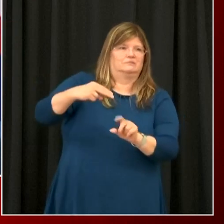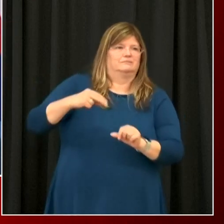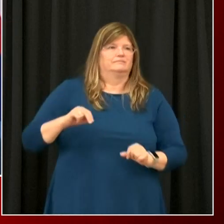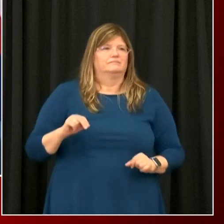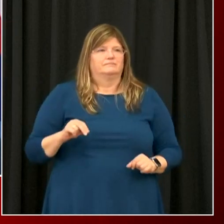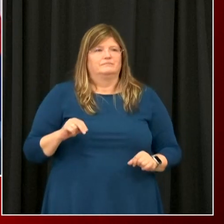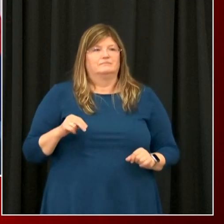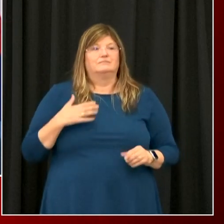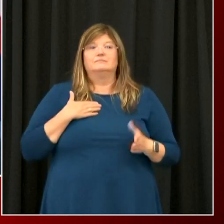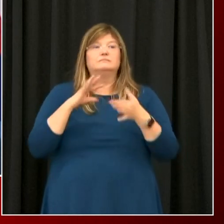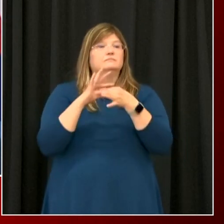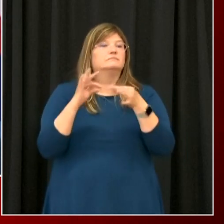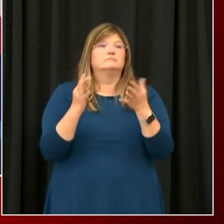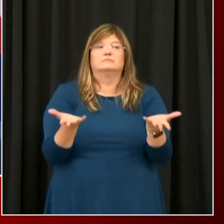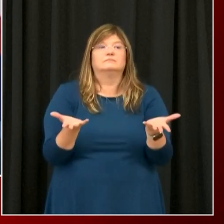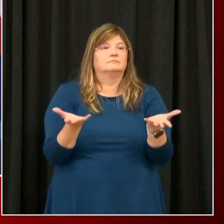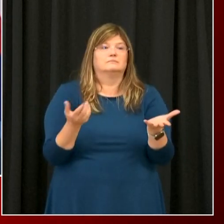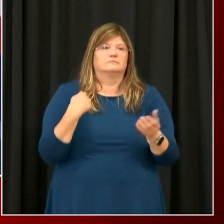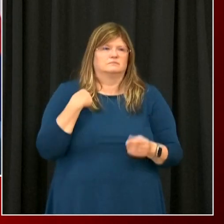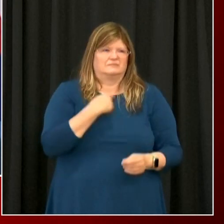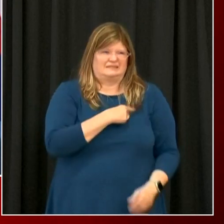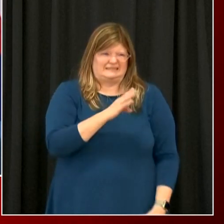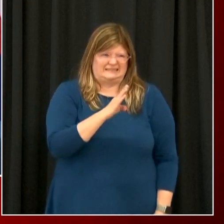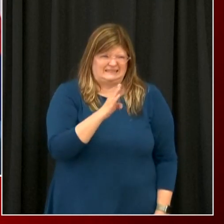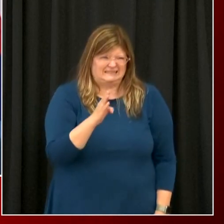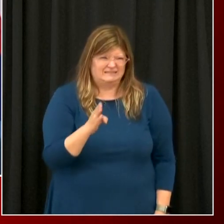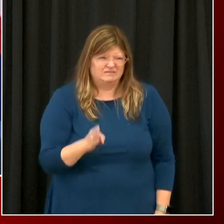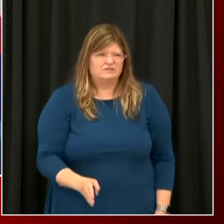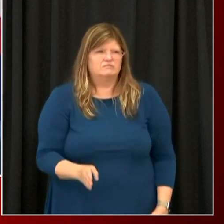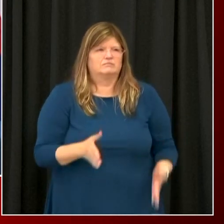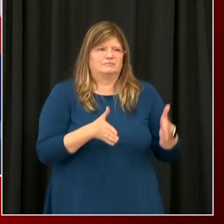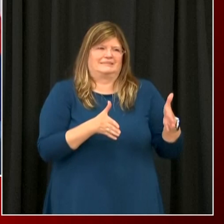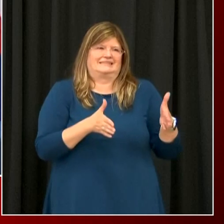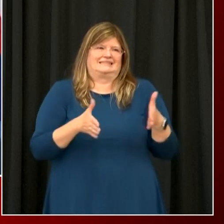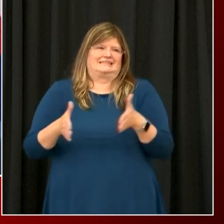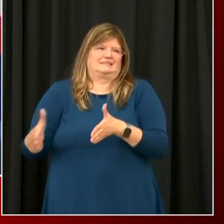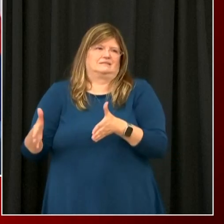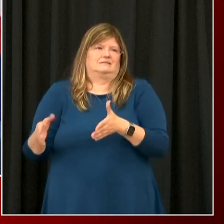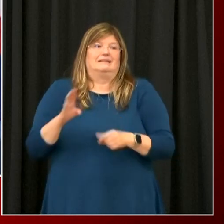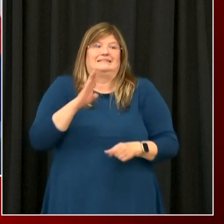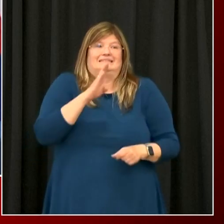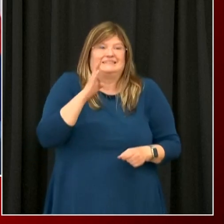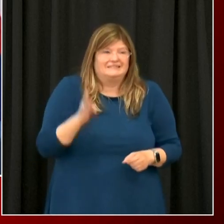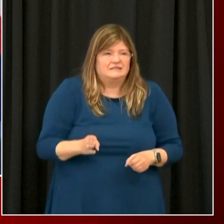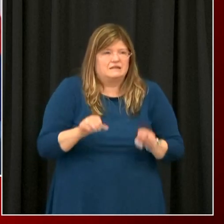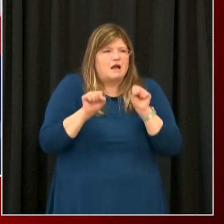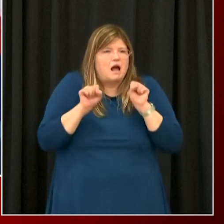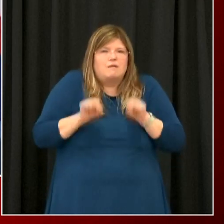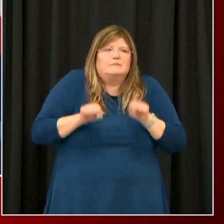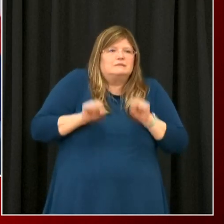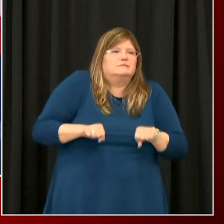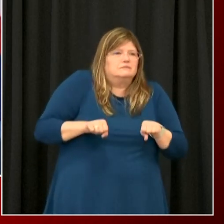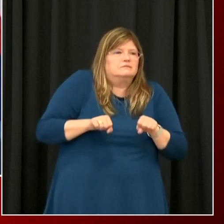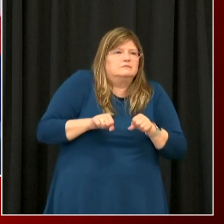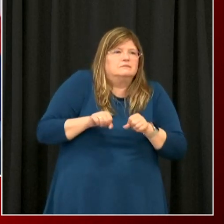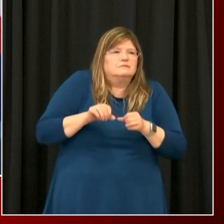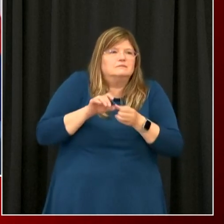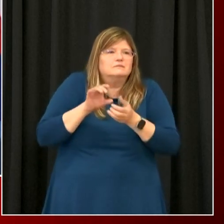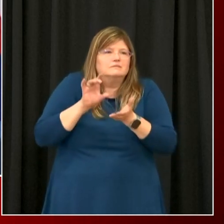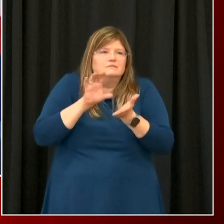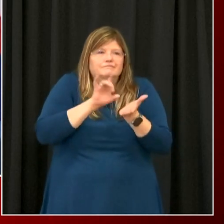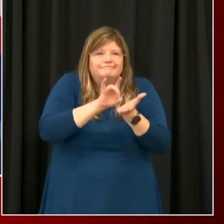did we intend, or certainly would we be able to affect evicting any guardsmen from any